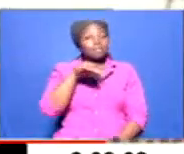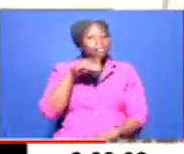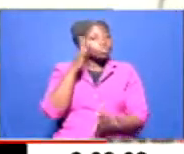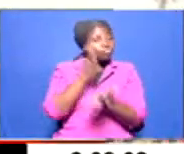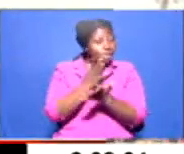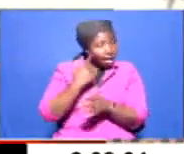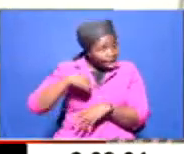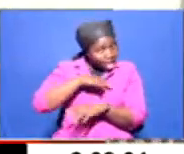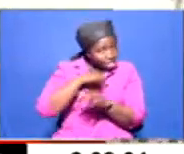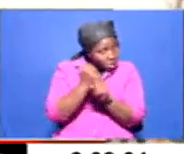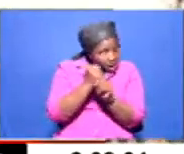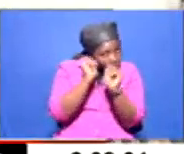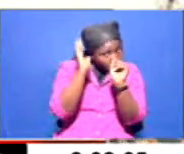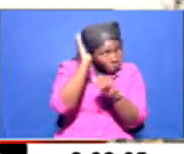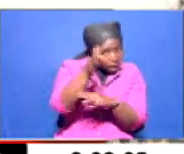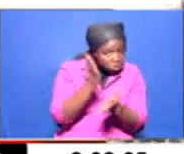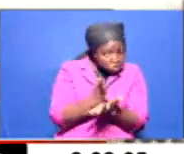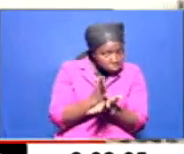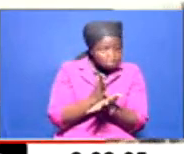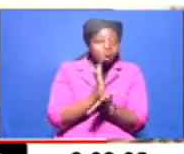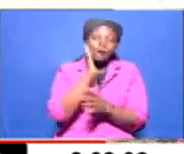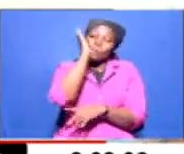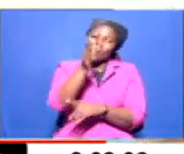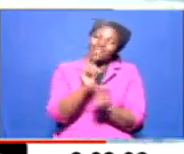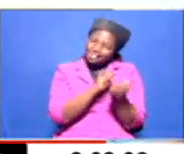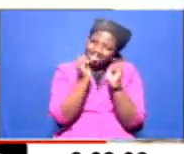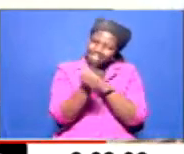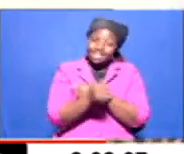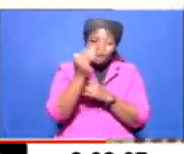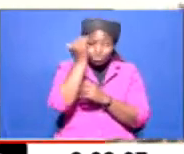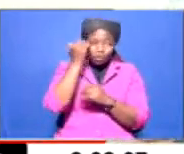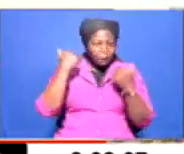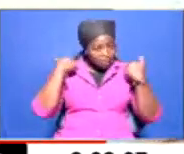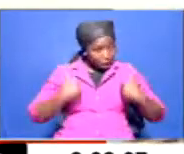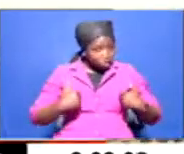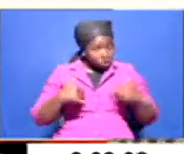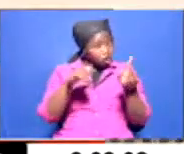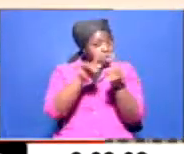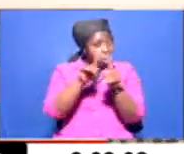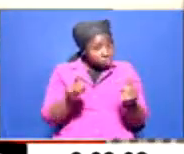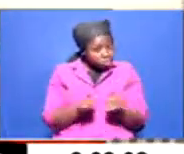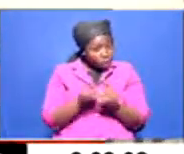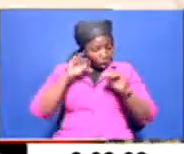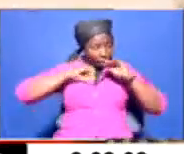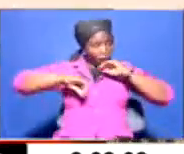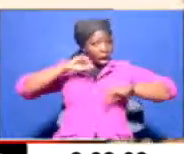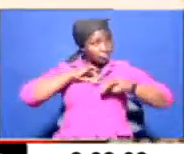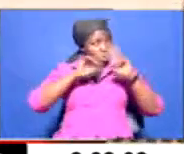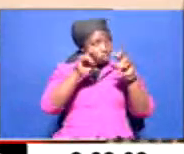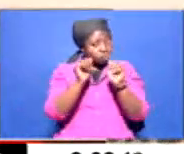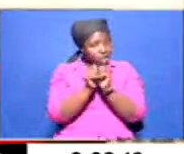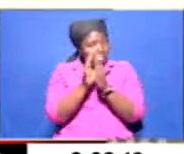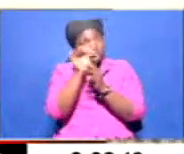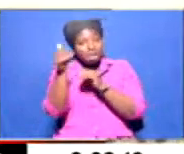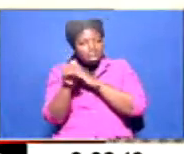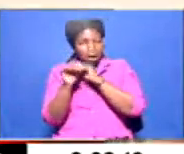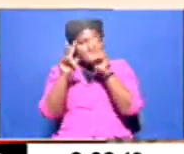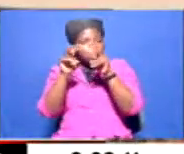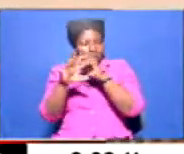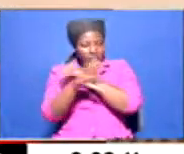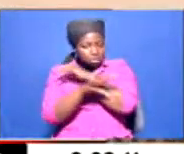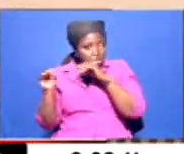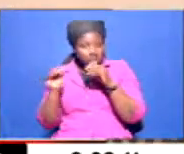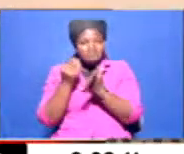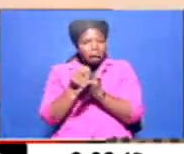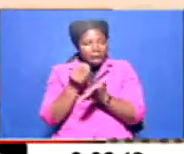kazi, tutabadilisha. Na mnajua mimi mpia mambo ya ufisadi na hiyo mambo ingine ya uporaji